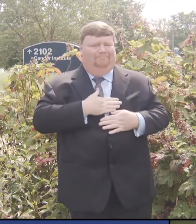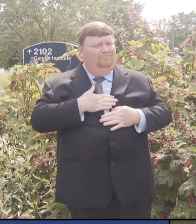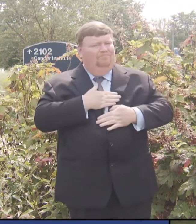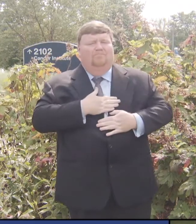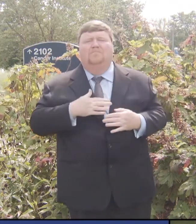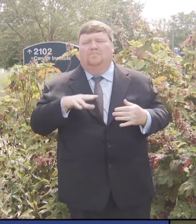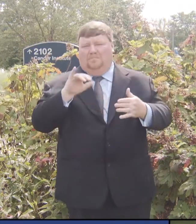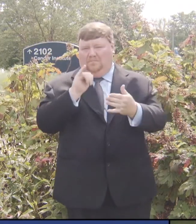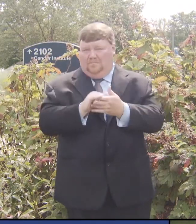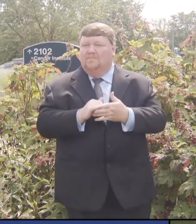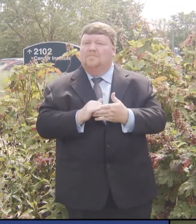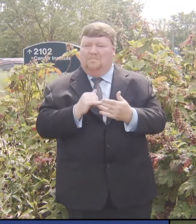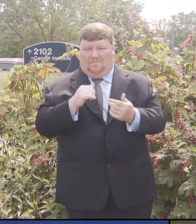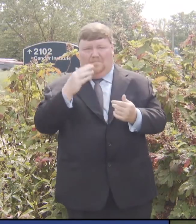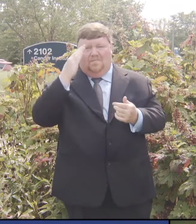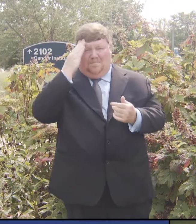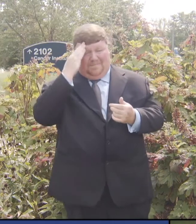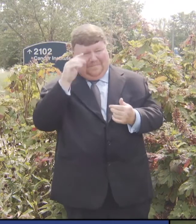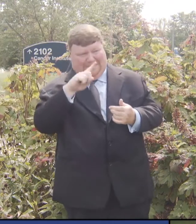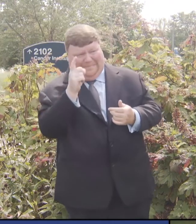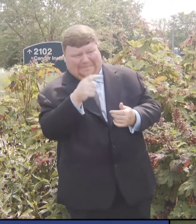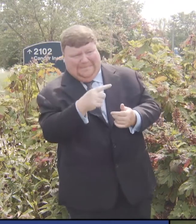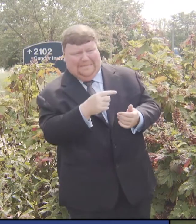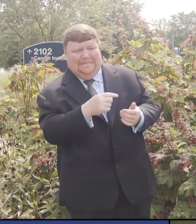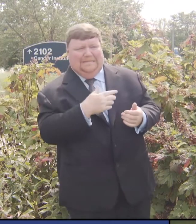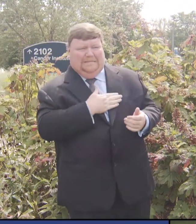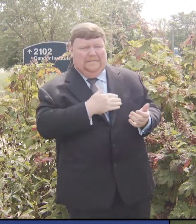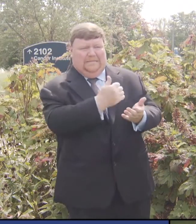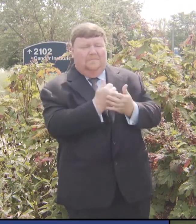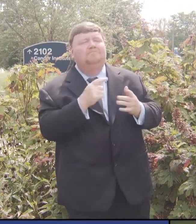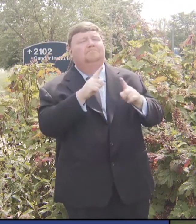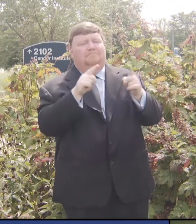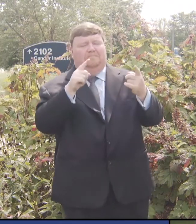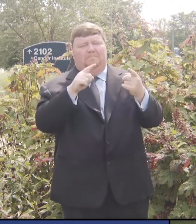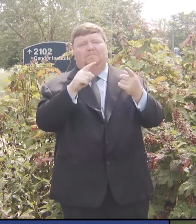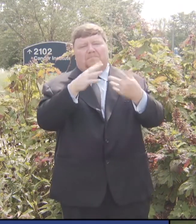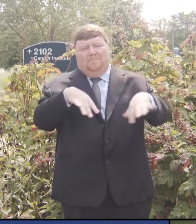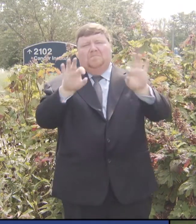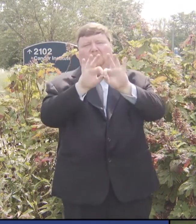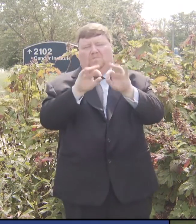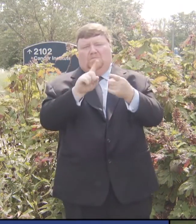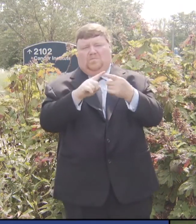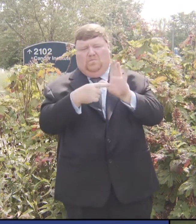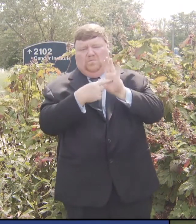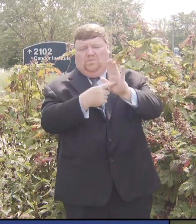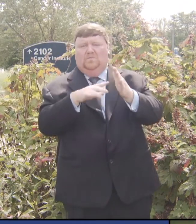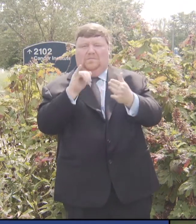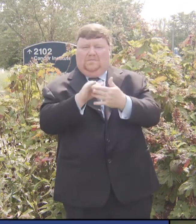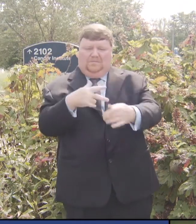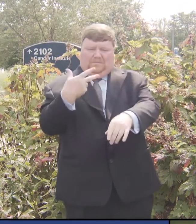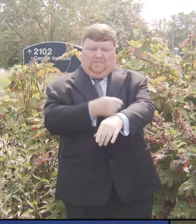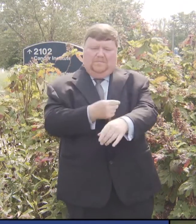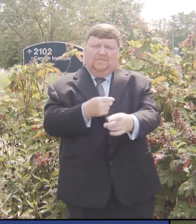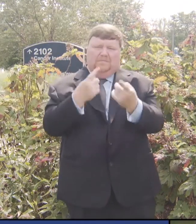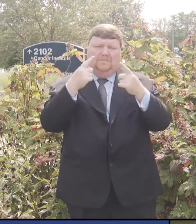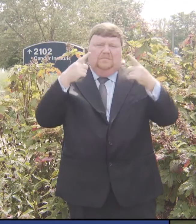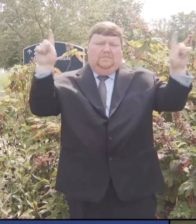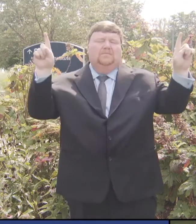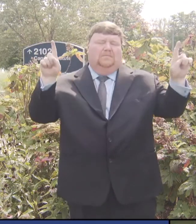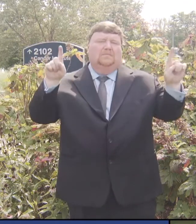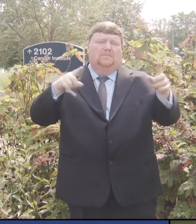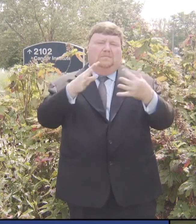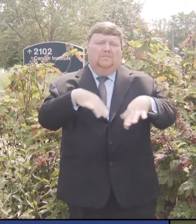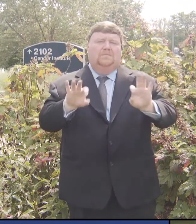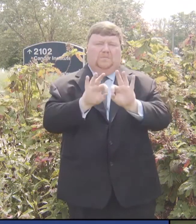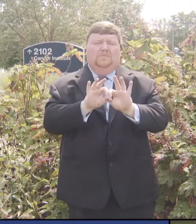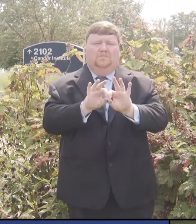this, again, is an administrative ask of them, but I think they also know the importance in showing the efficacy of the vaccine and how compelling this data really is. Is that a